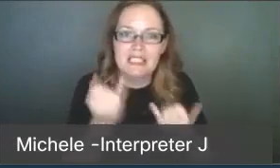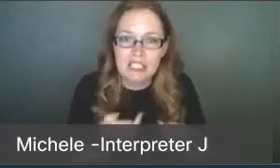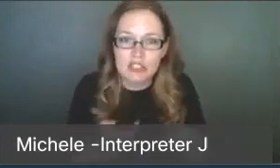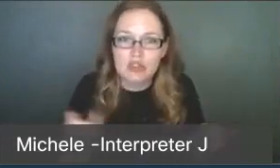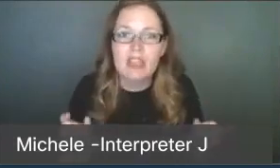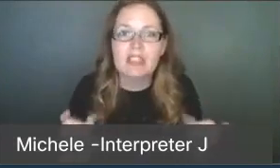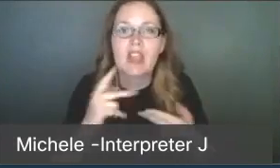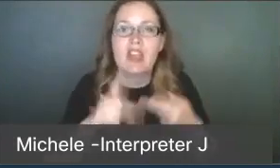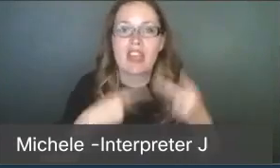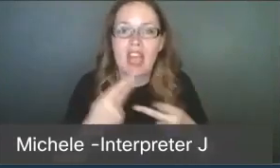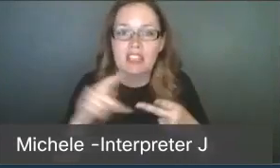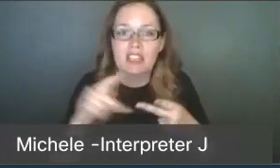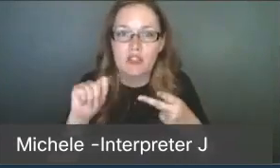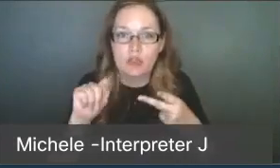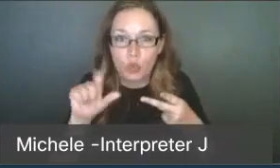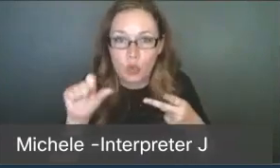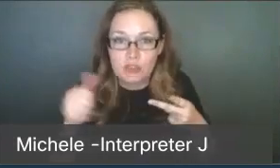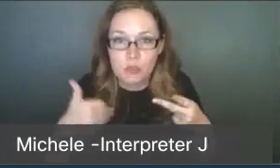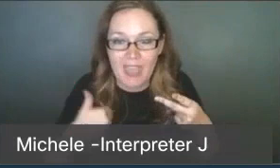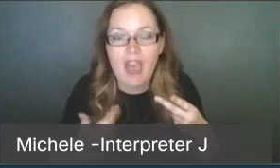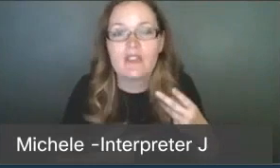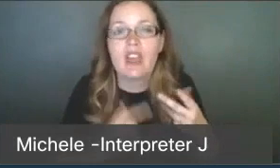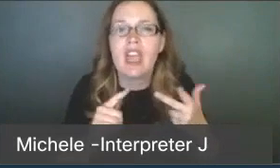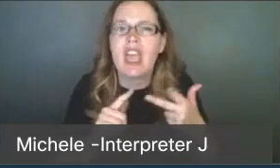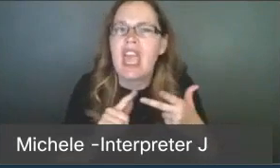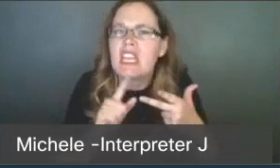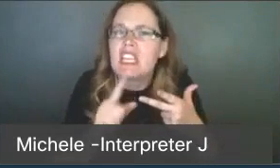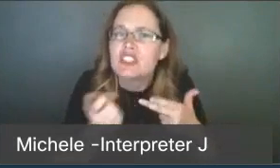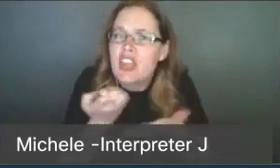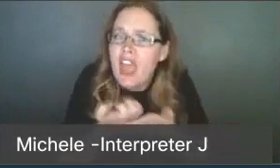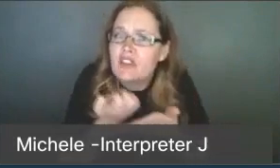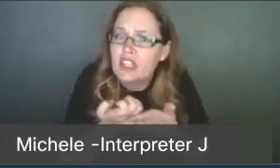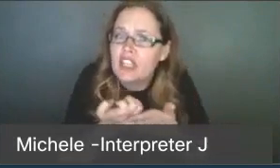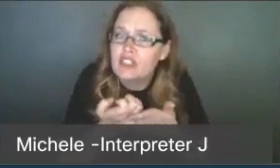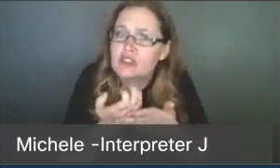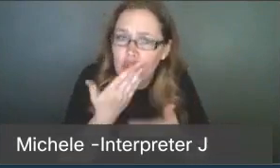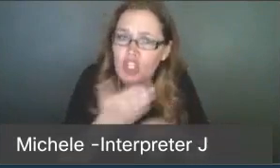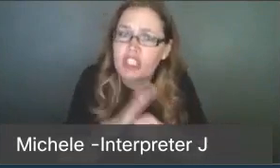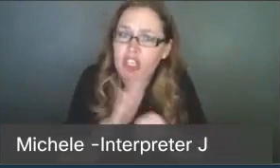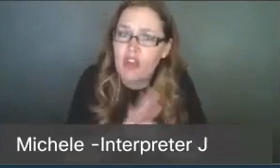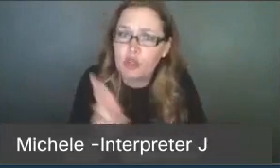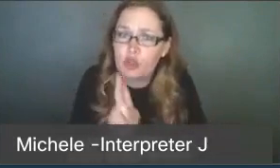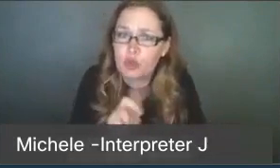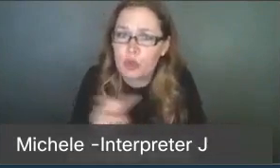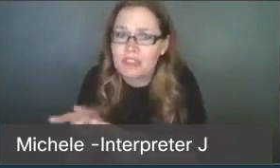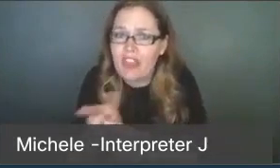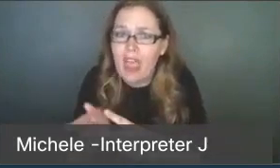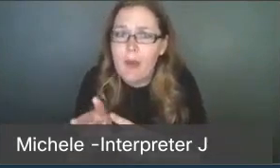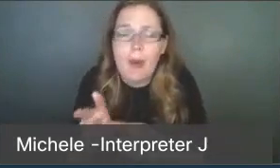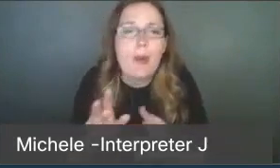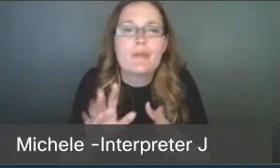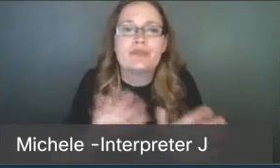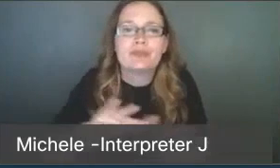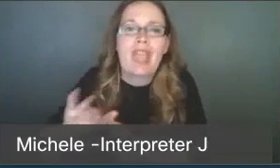have, and whether or not there's evidence to support their use, into transition into talking about, well, how do we actually use